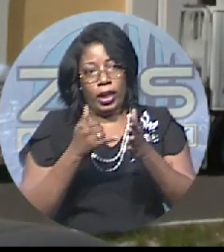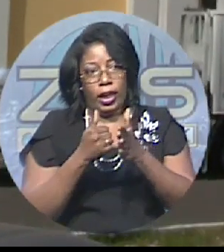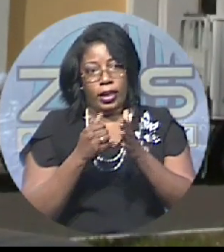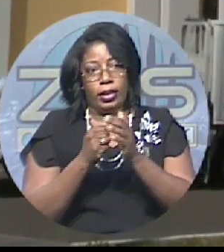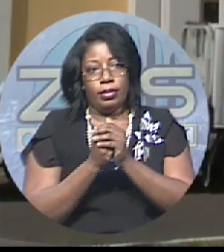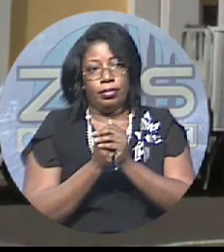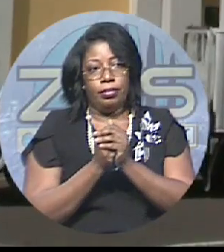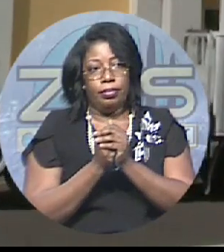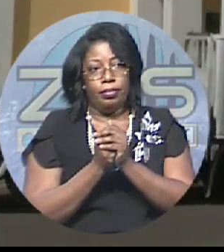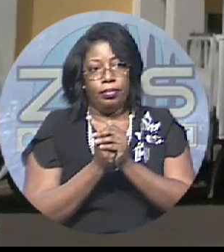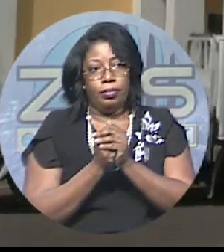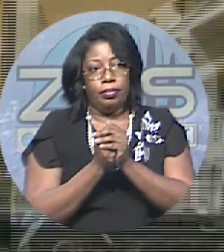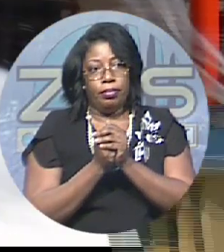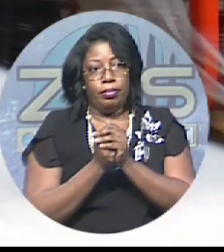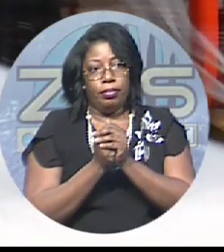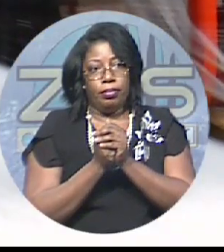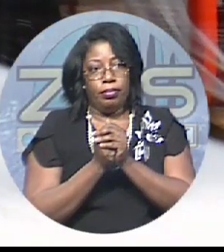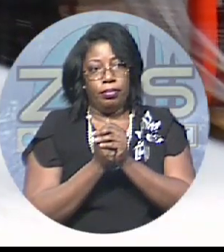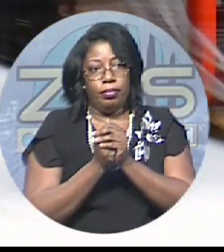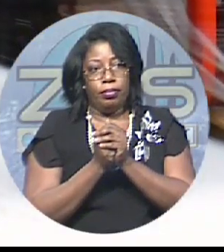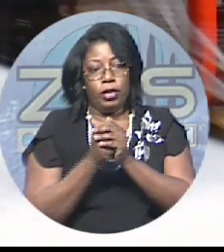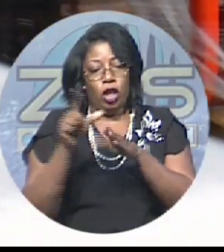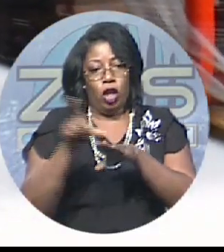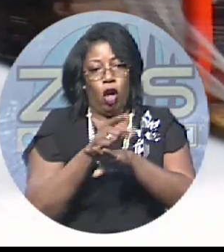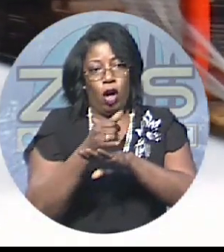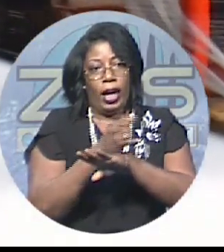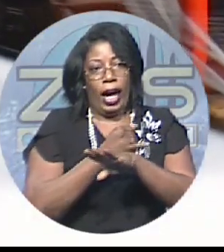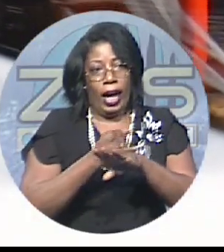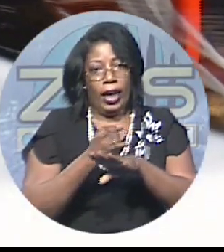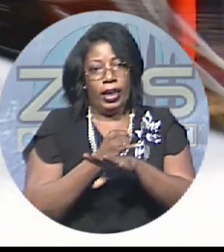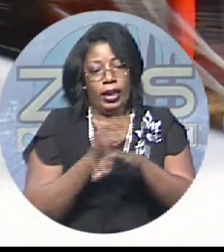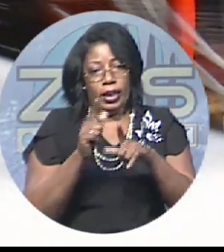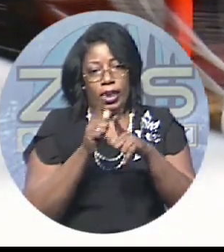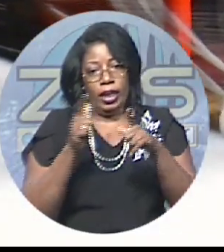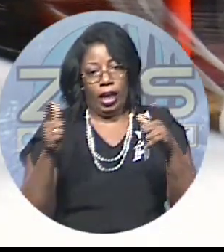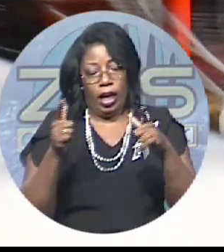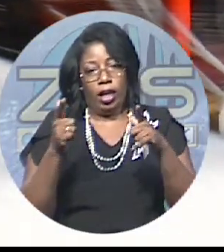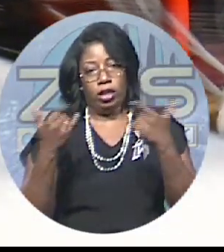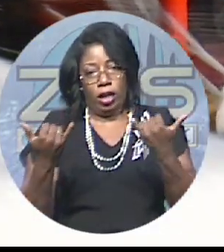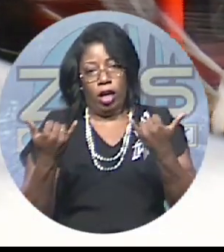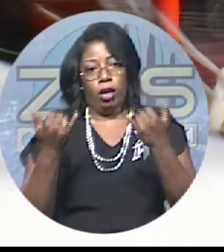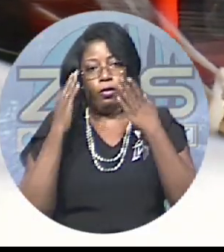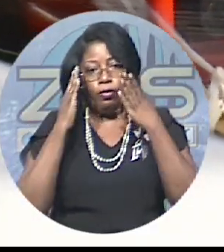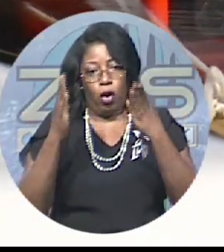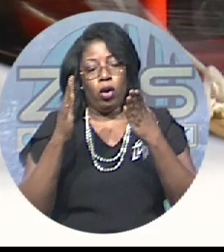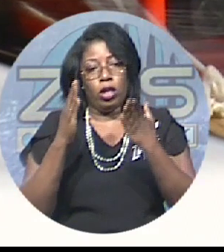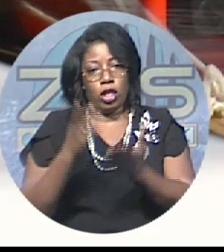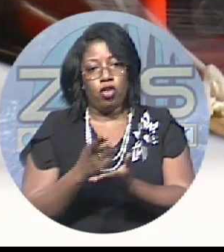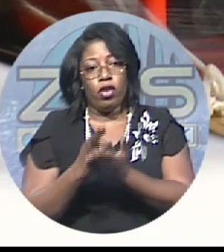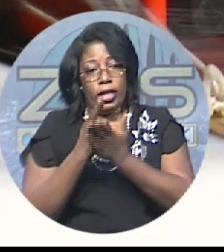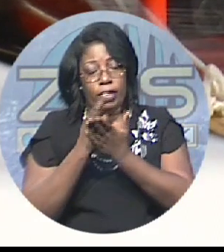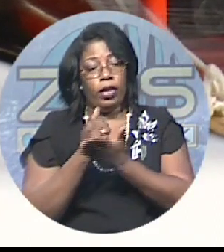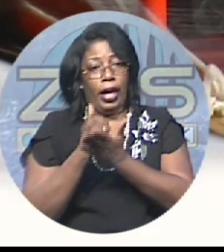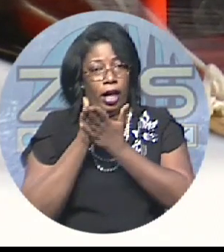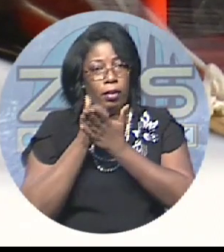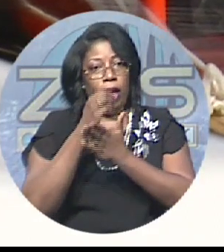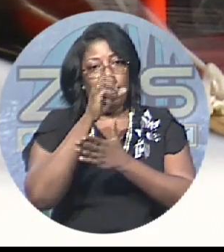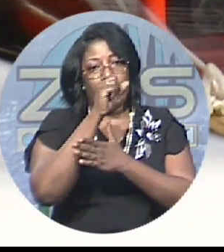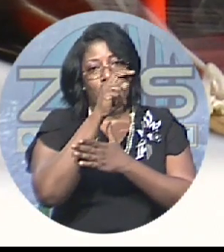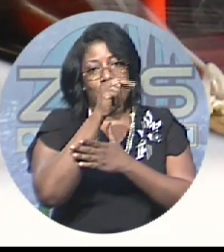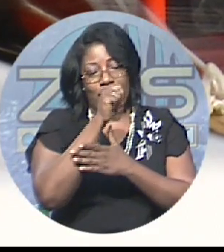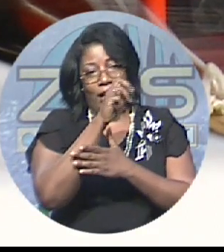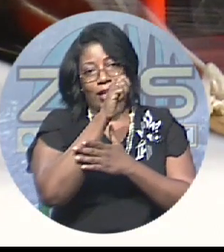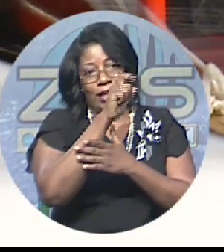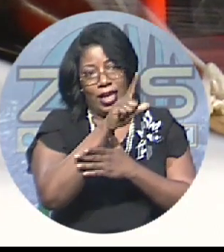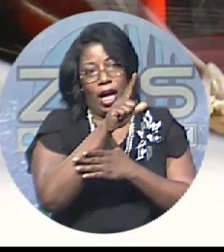Network News. Long Island has largely been the focus in the relief effort, but San Salvador is